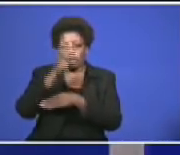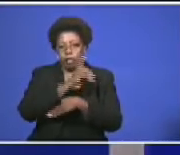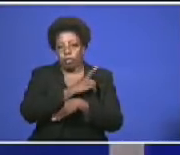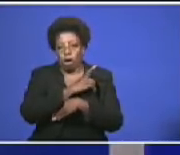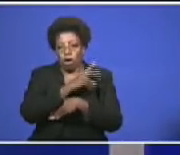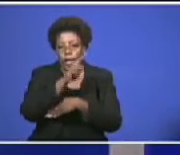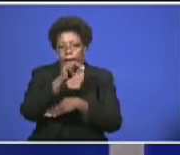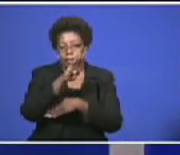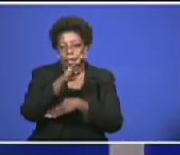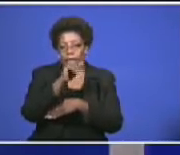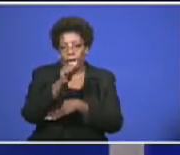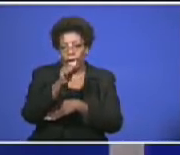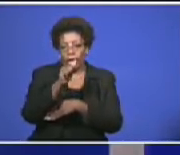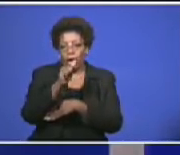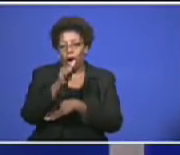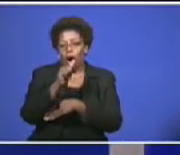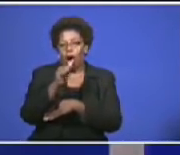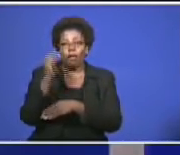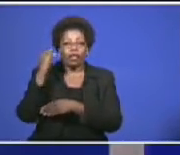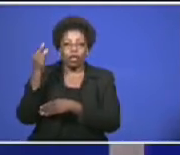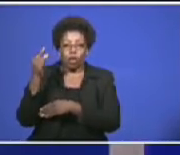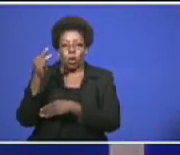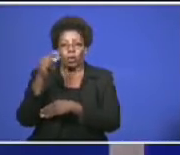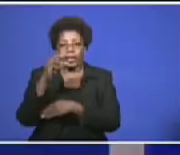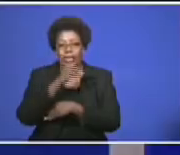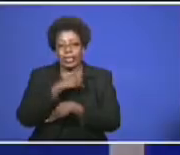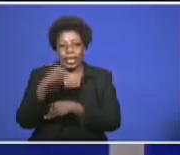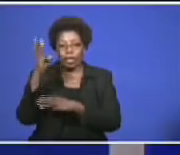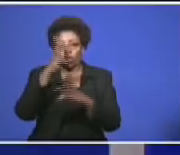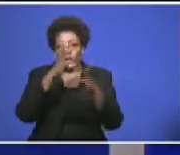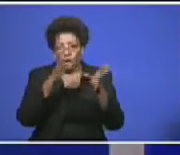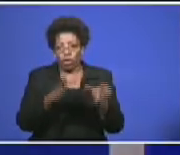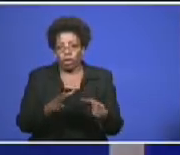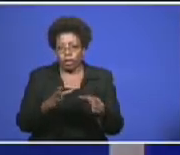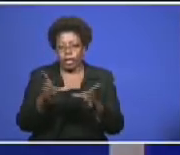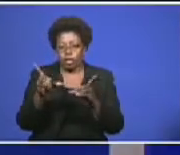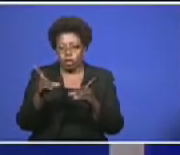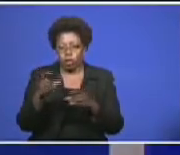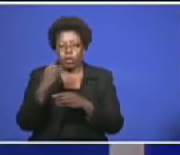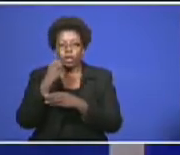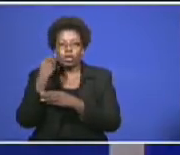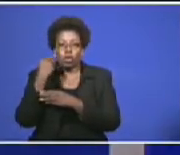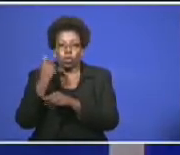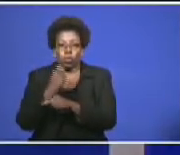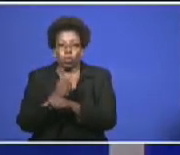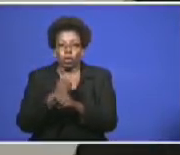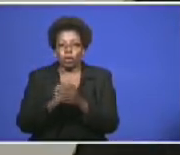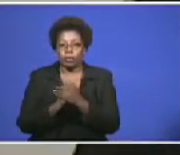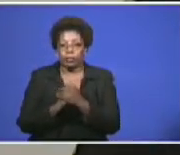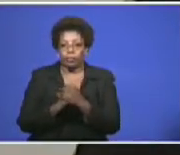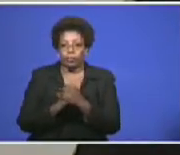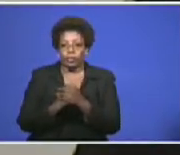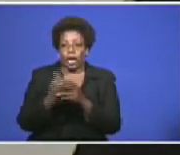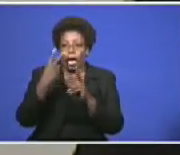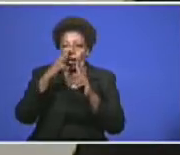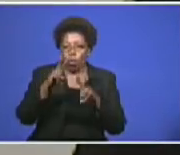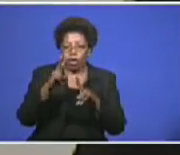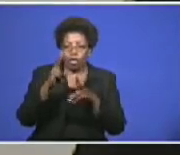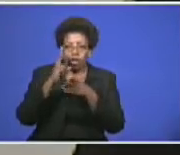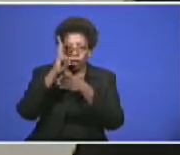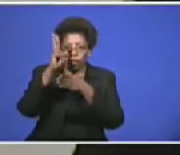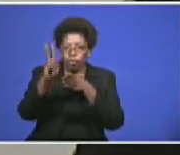NBA champion Golden State Warriors to be on their coaching staff, and he's done his homework. Watched a video on all of the